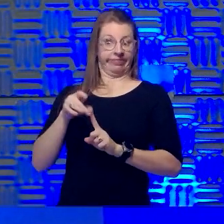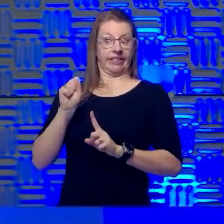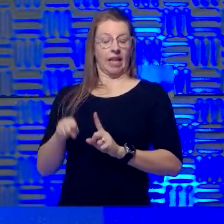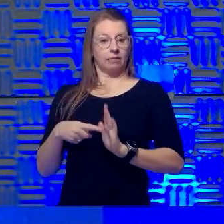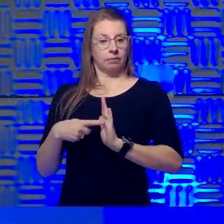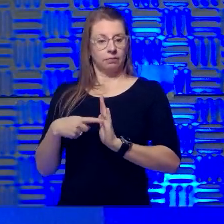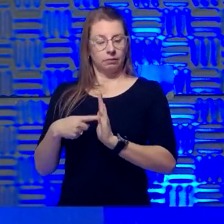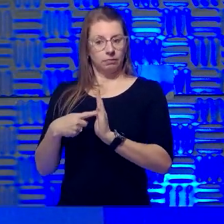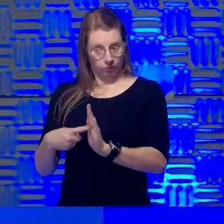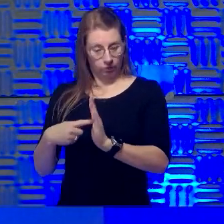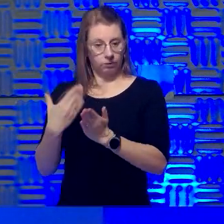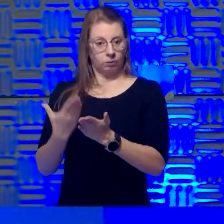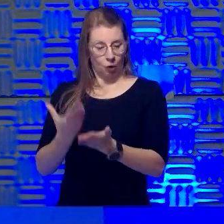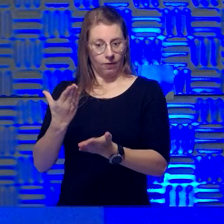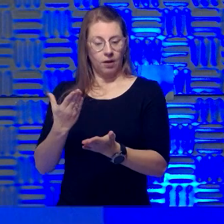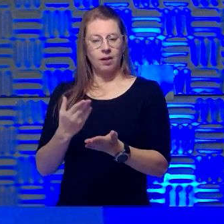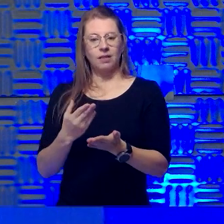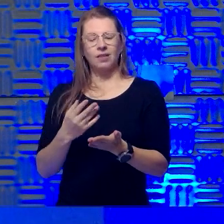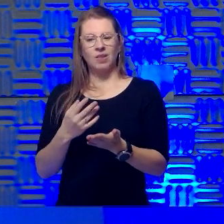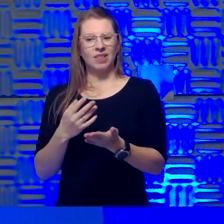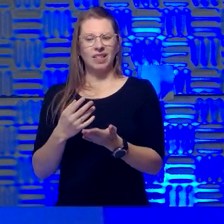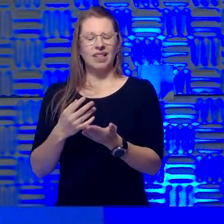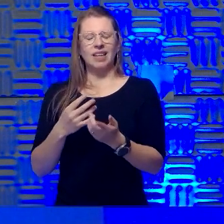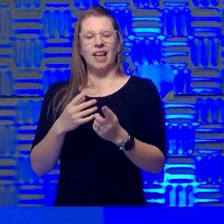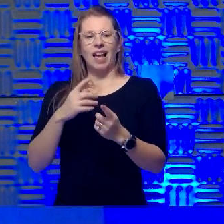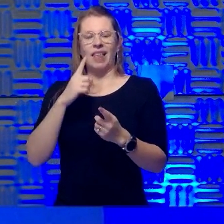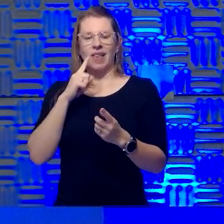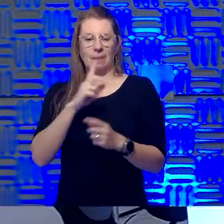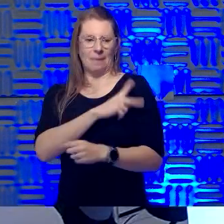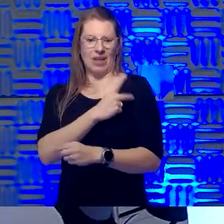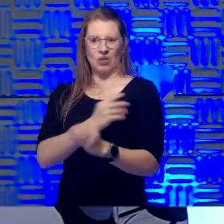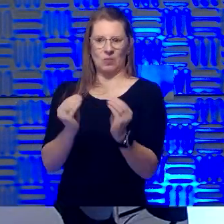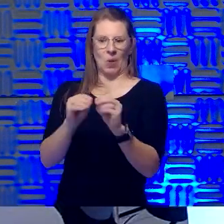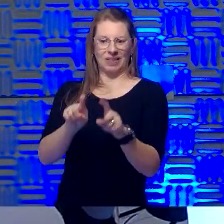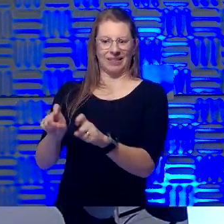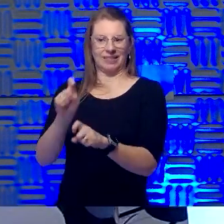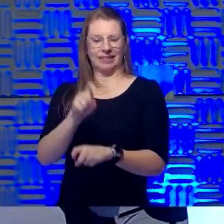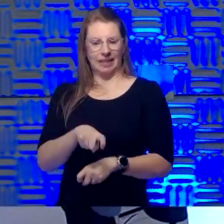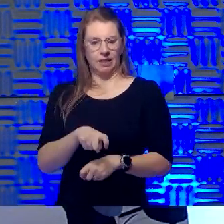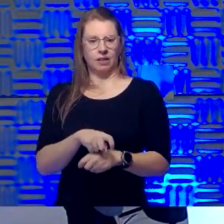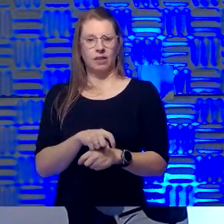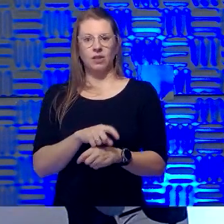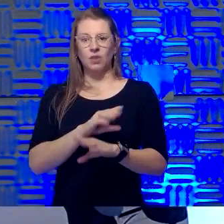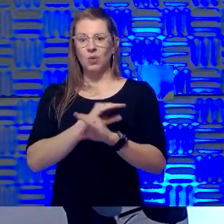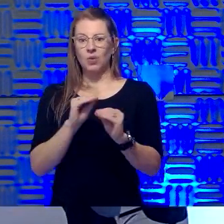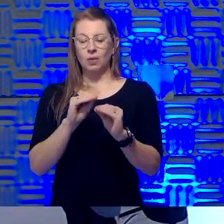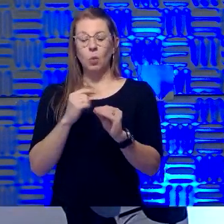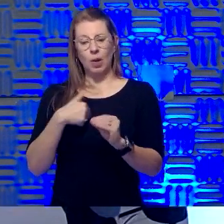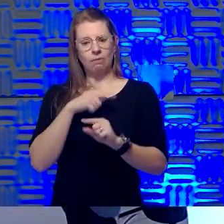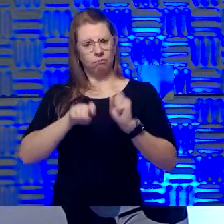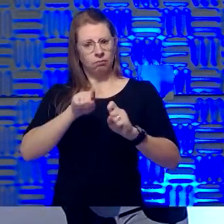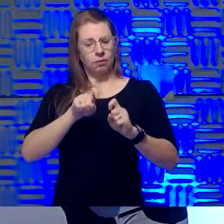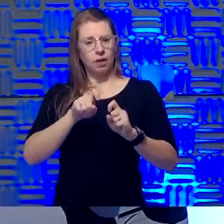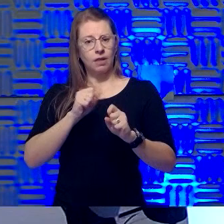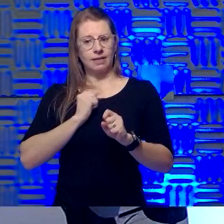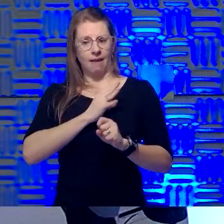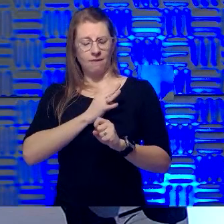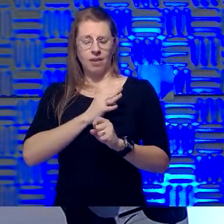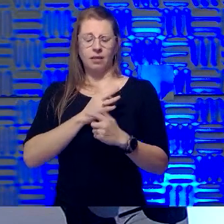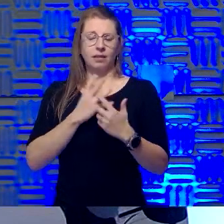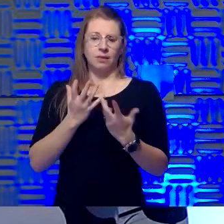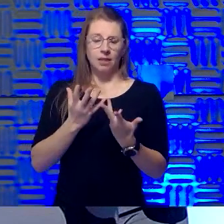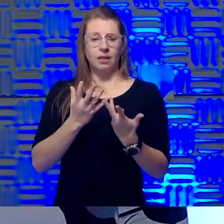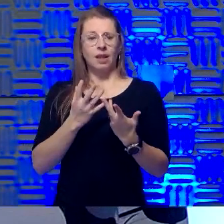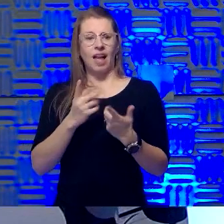anyway. do. So we are screening by questionnaires and with temperature. And we know that we've not had any documented case of an employee giving COVID to a patient. Correct.